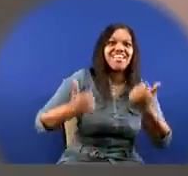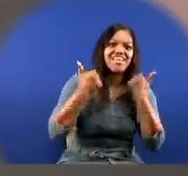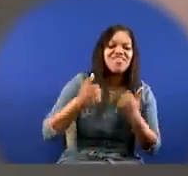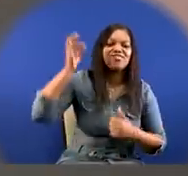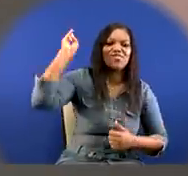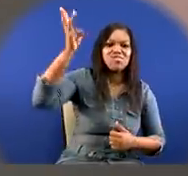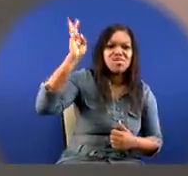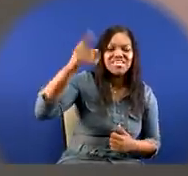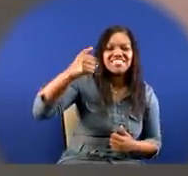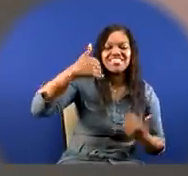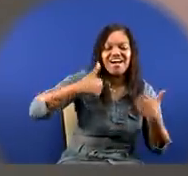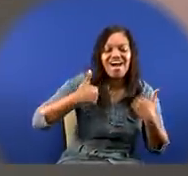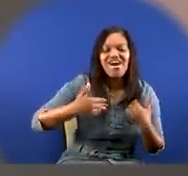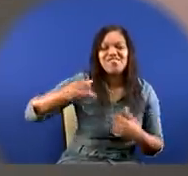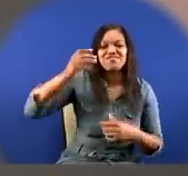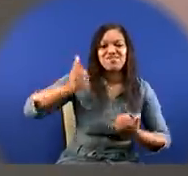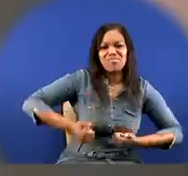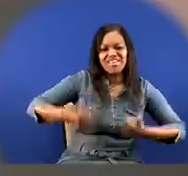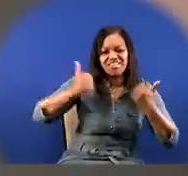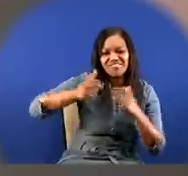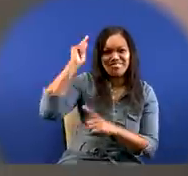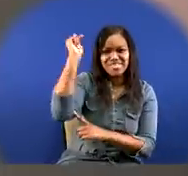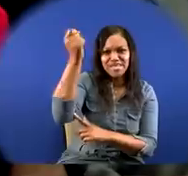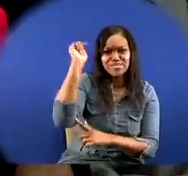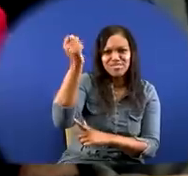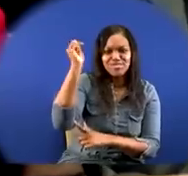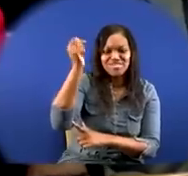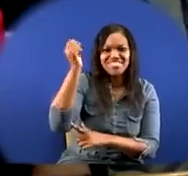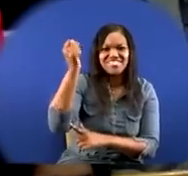who's got some living testimony